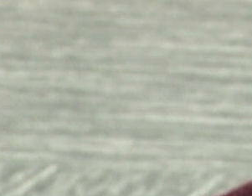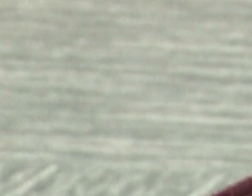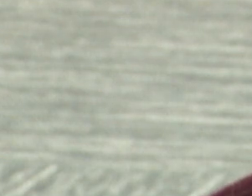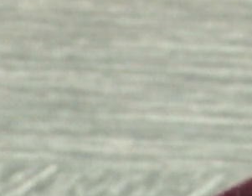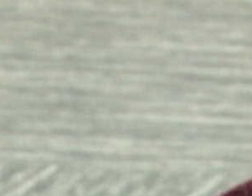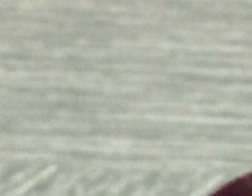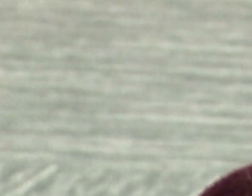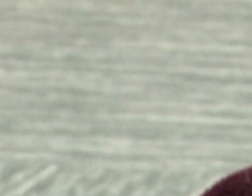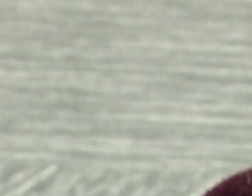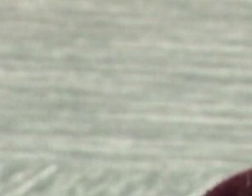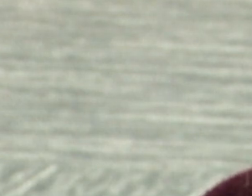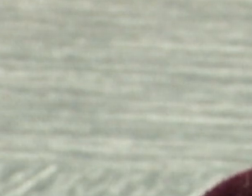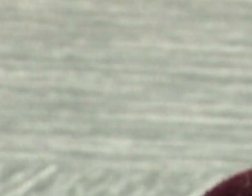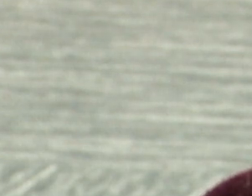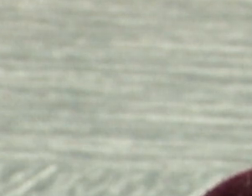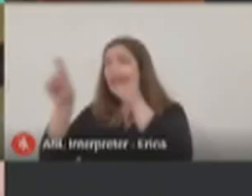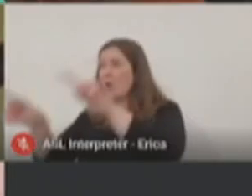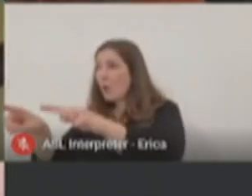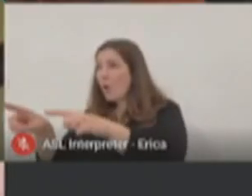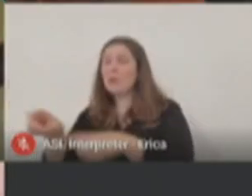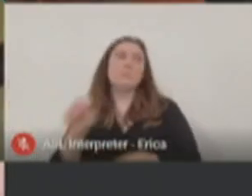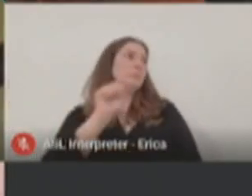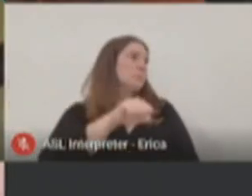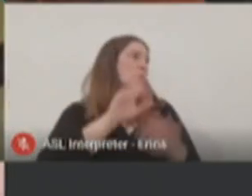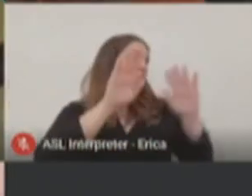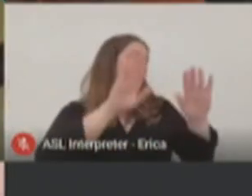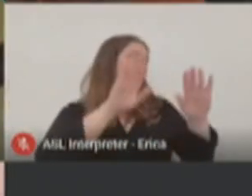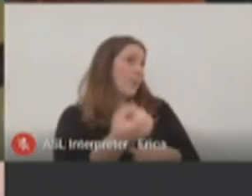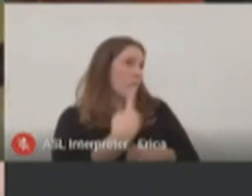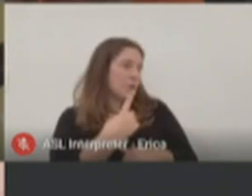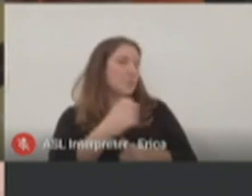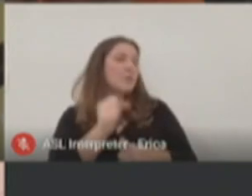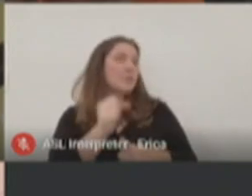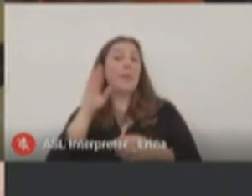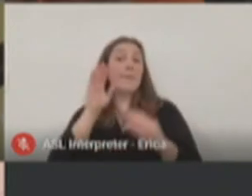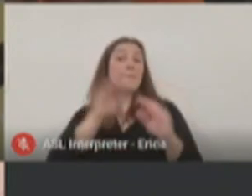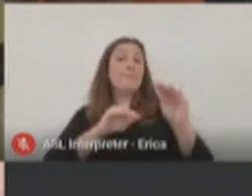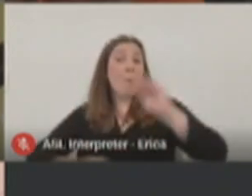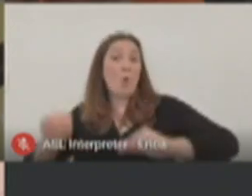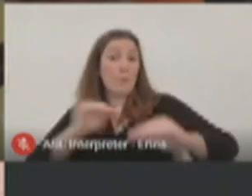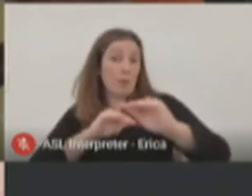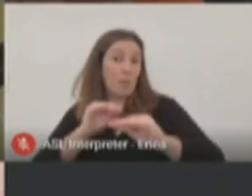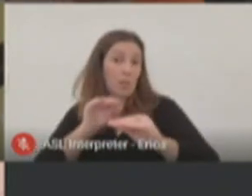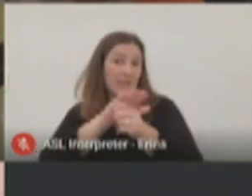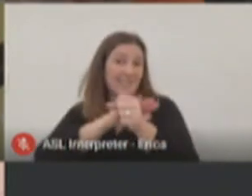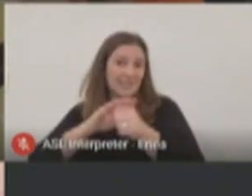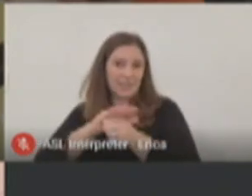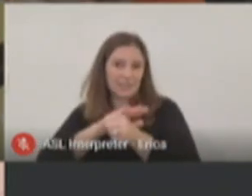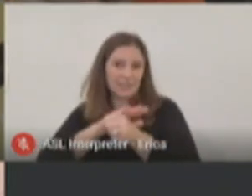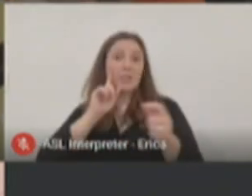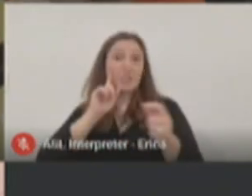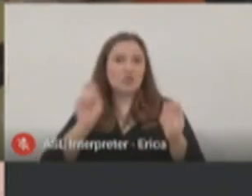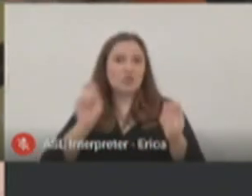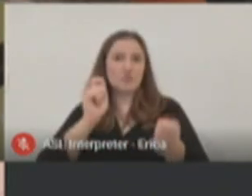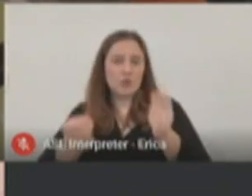opening? Great question, Commissioner. So the mobile sites are changing very frequently, and we do try to update